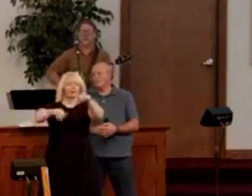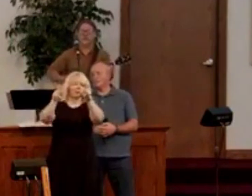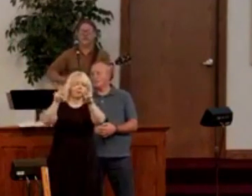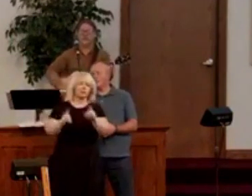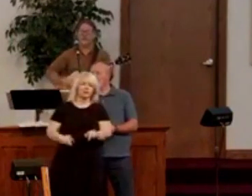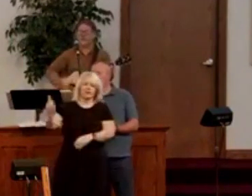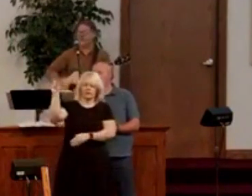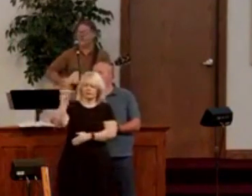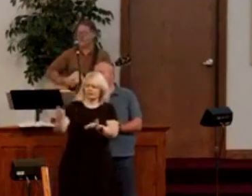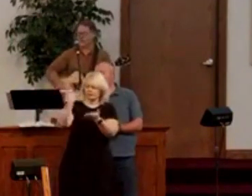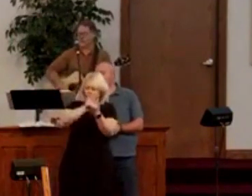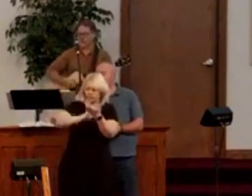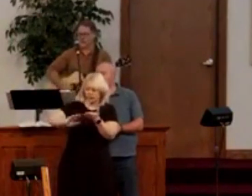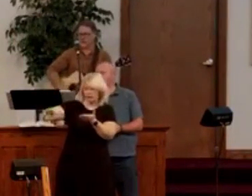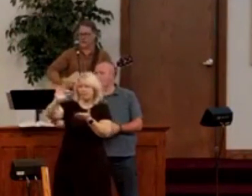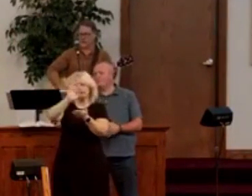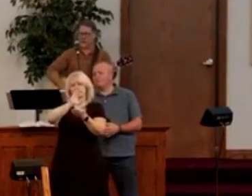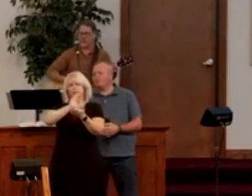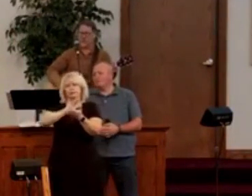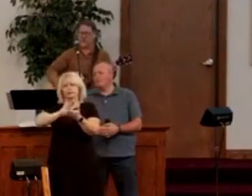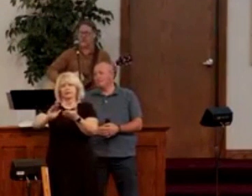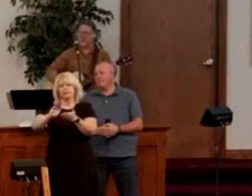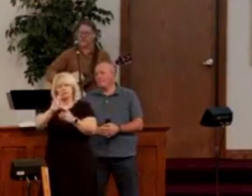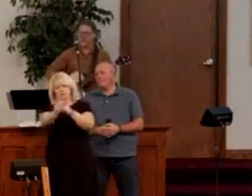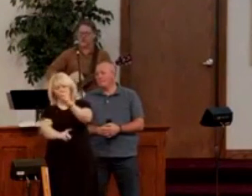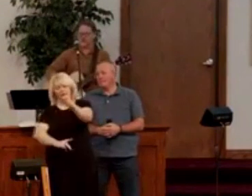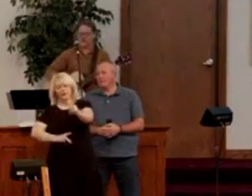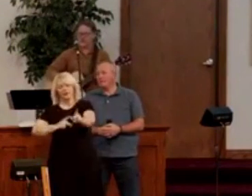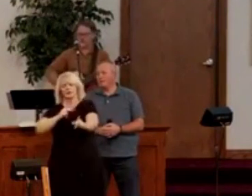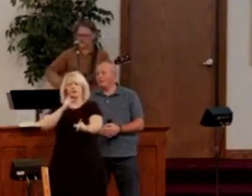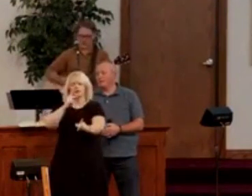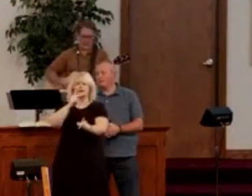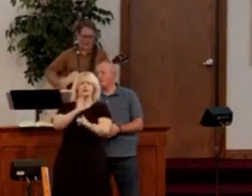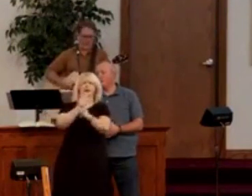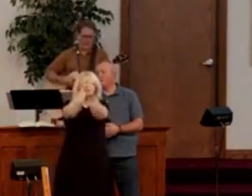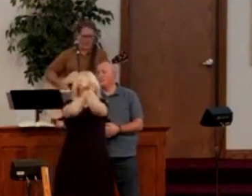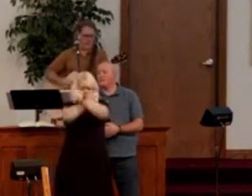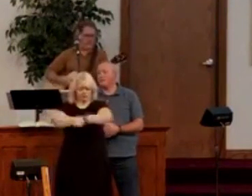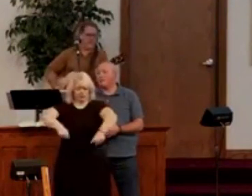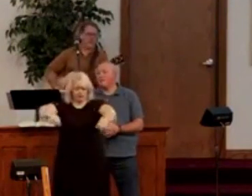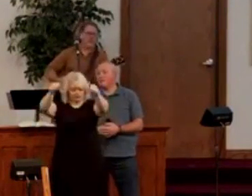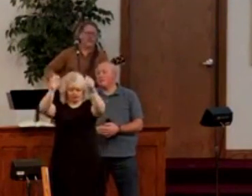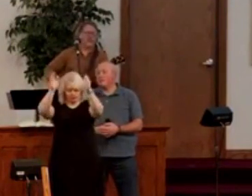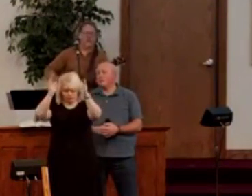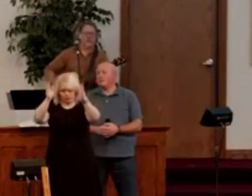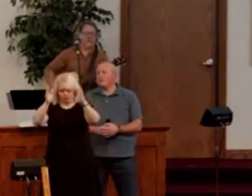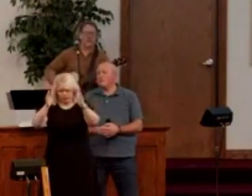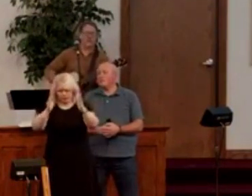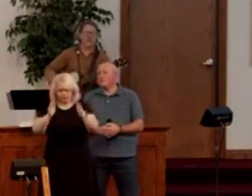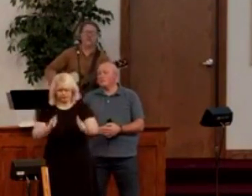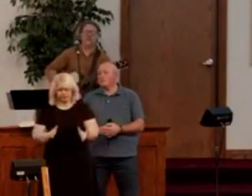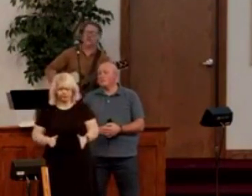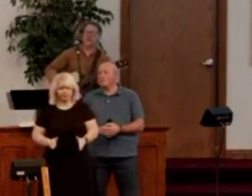And everyone needs forgiveness, the kindness of a Savior,